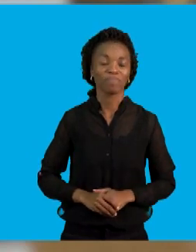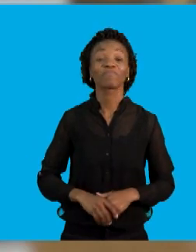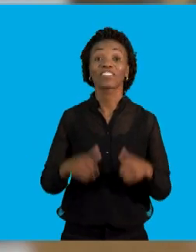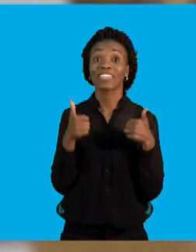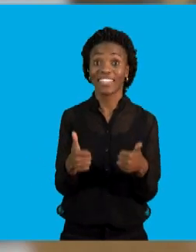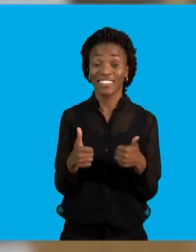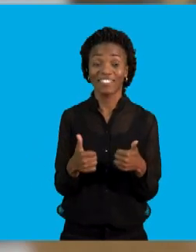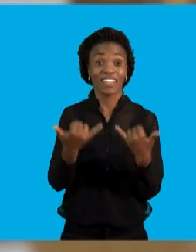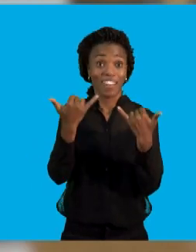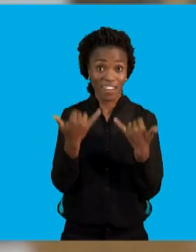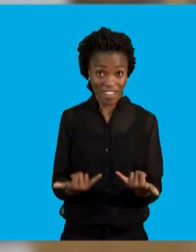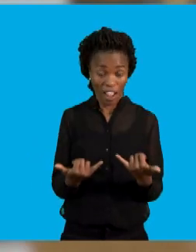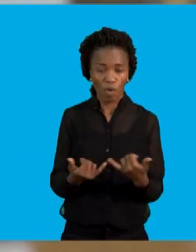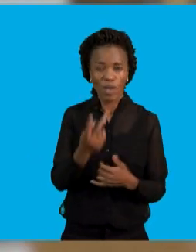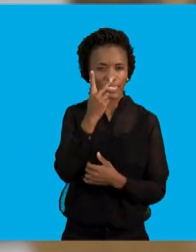numbers.